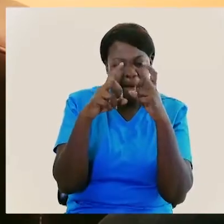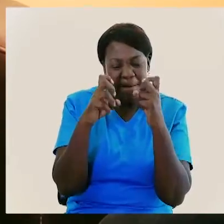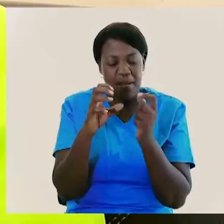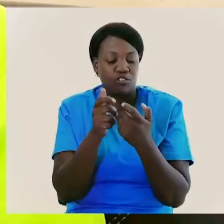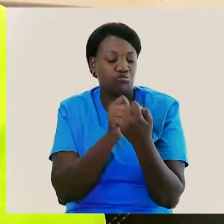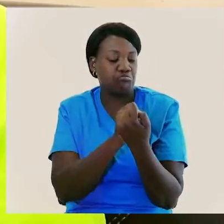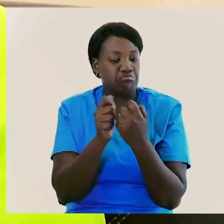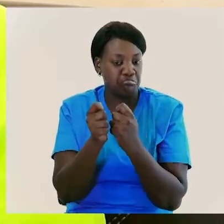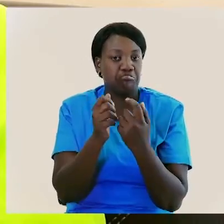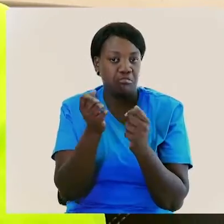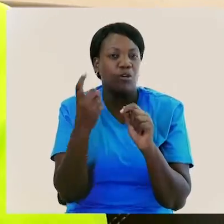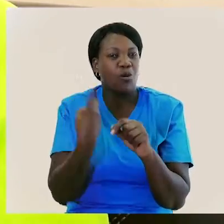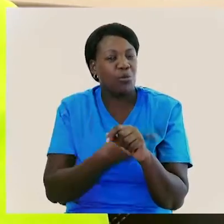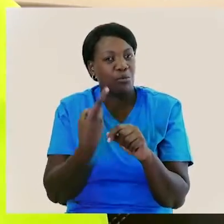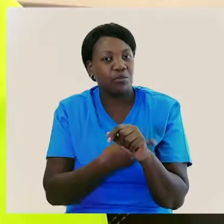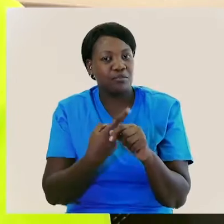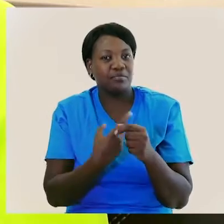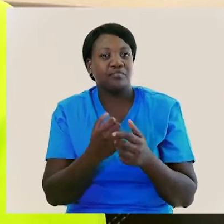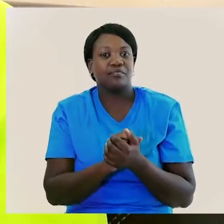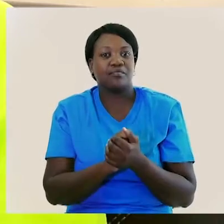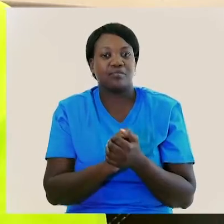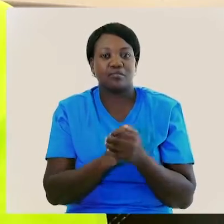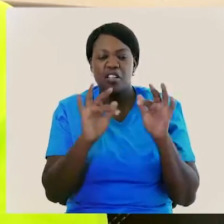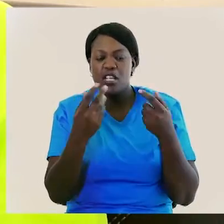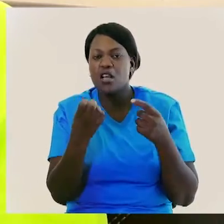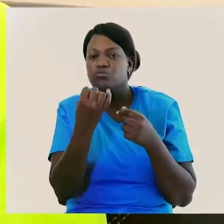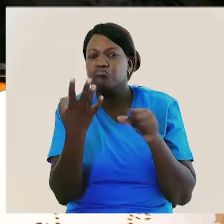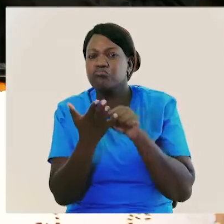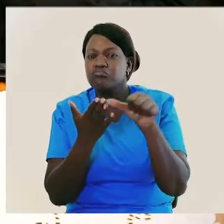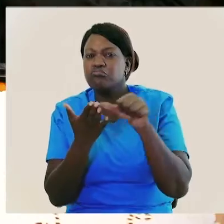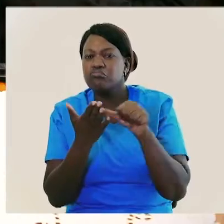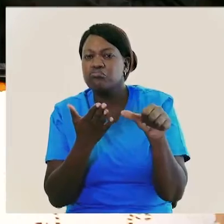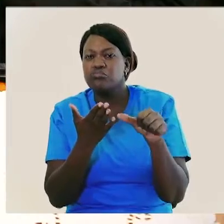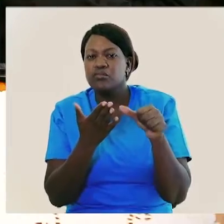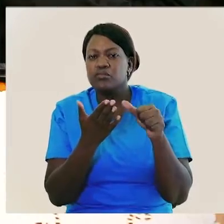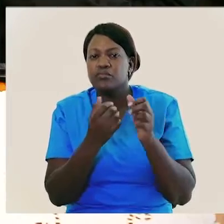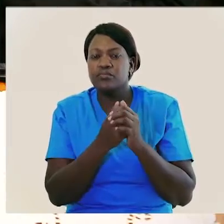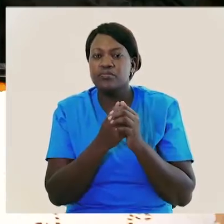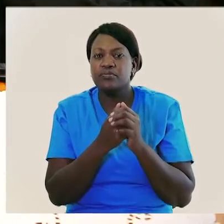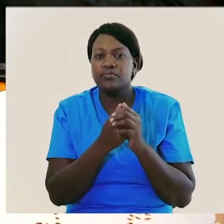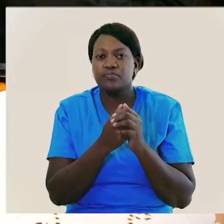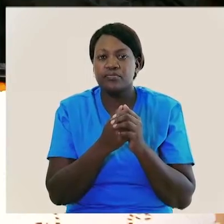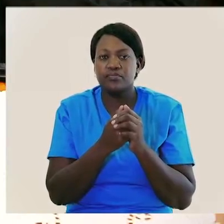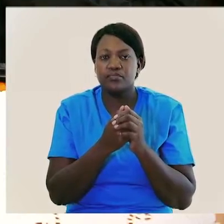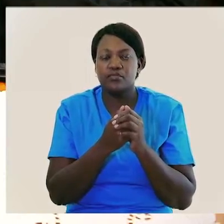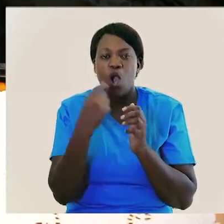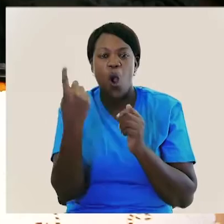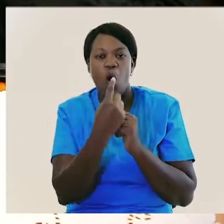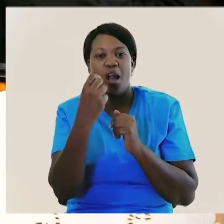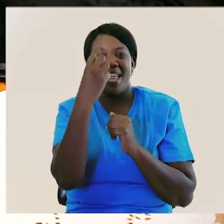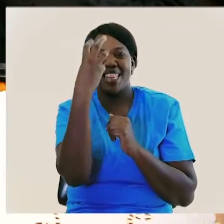time. Oh. And how much does this phone cost? Daddy? It's